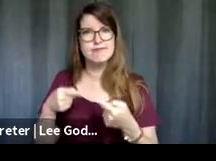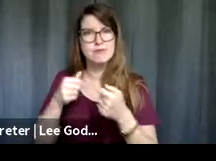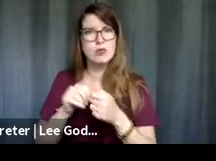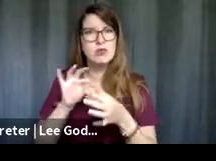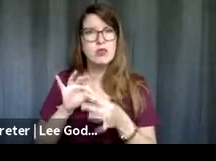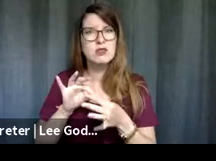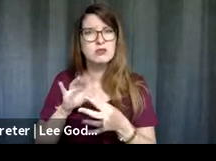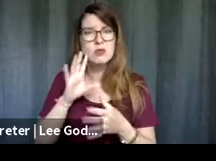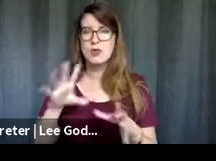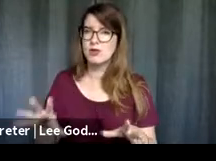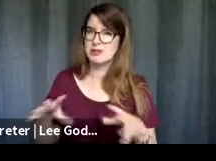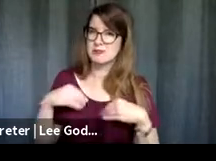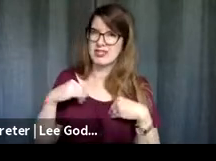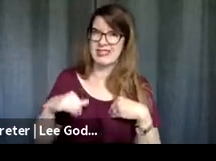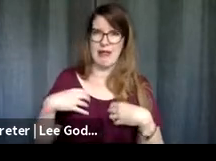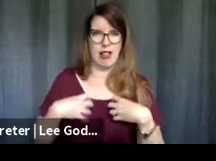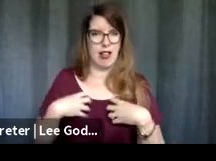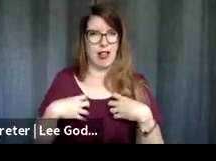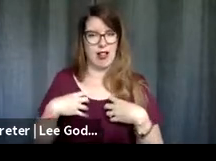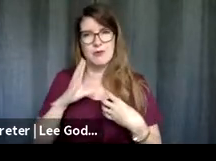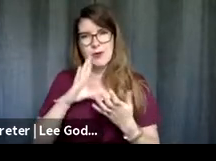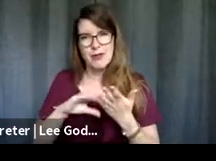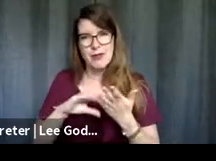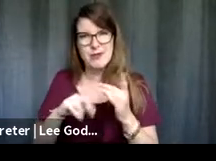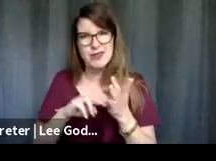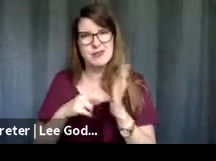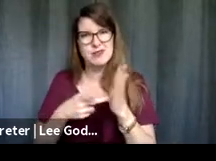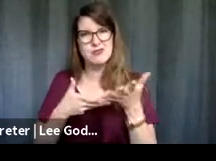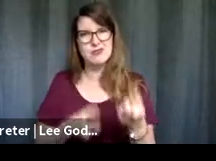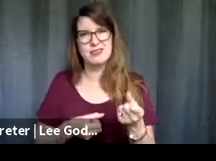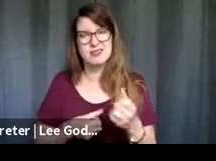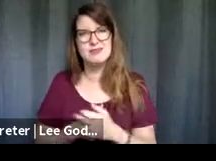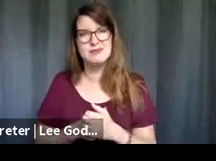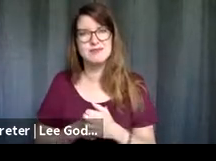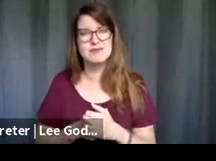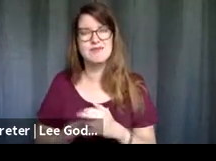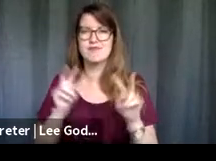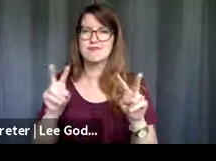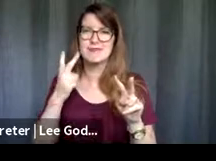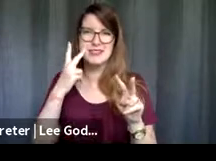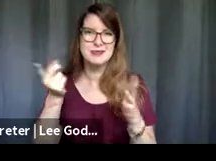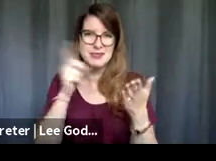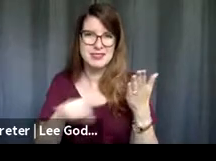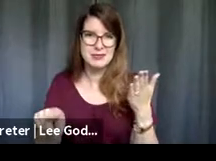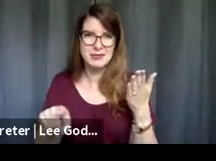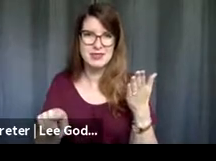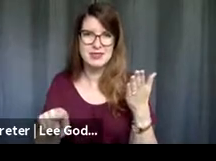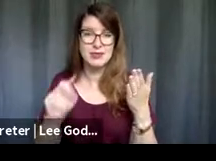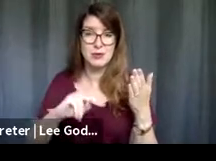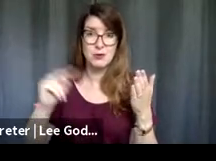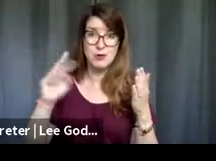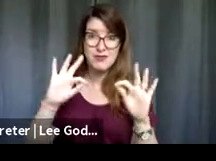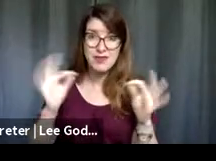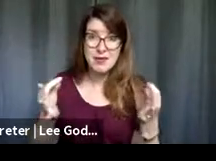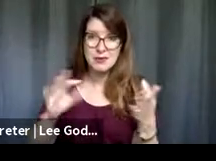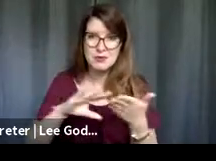relationships. So we're going to embrace that tension, and we're going to learn about what it means to trust. Can't wait to see you guys next week. North family, you